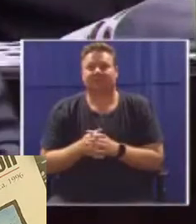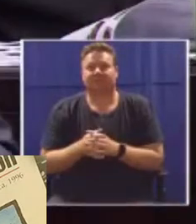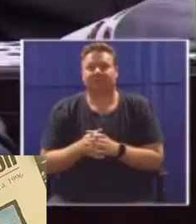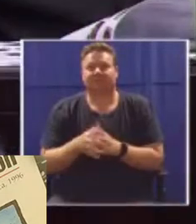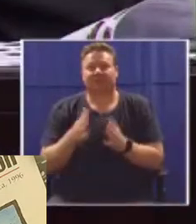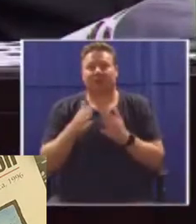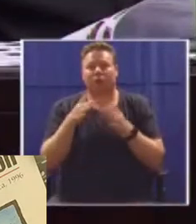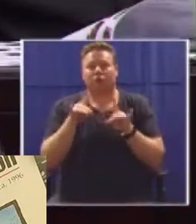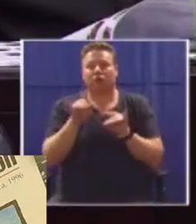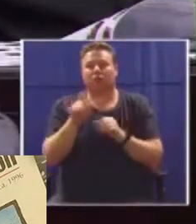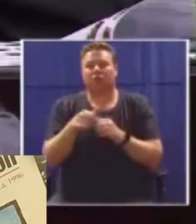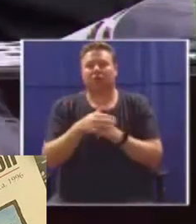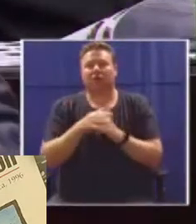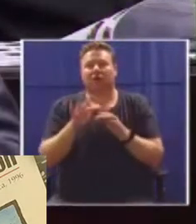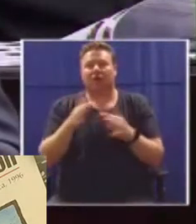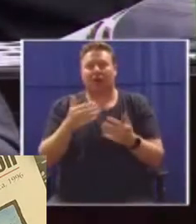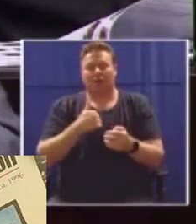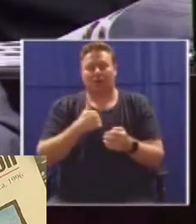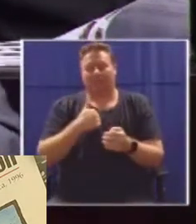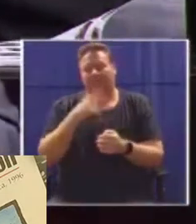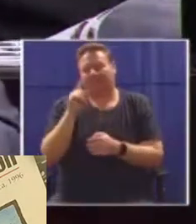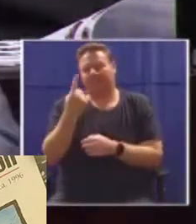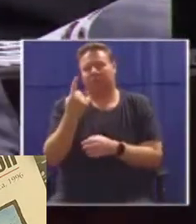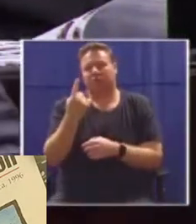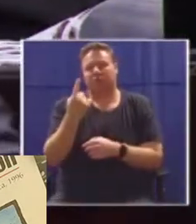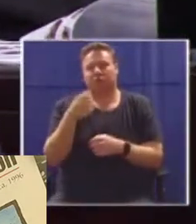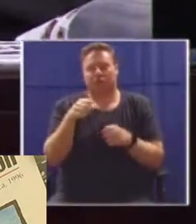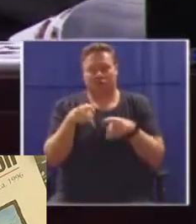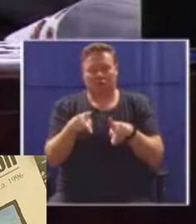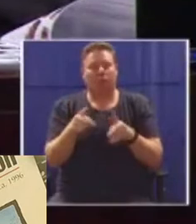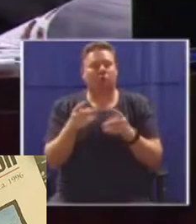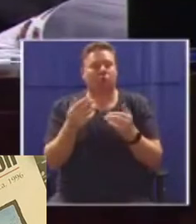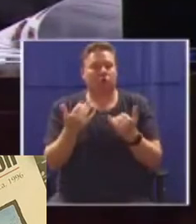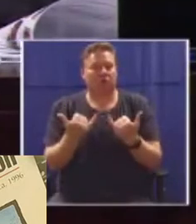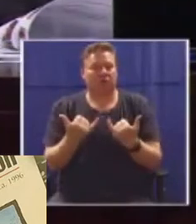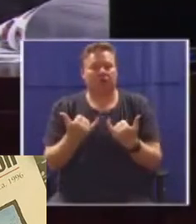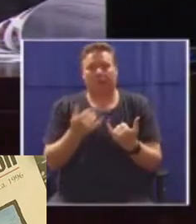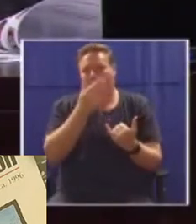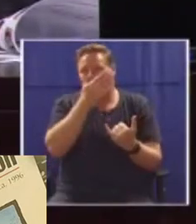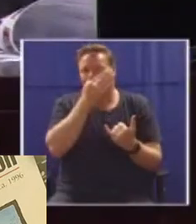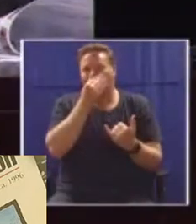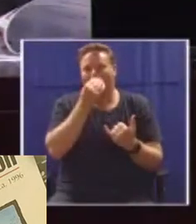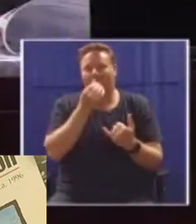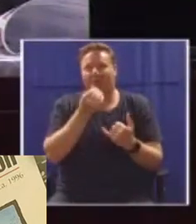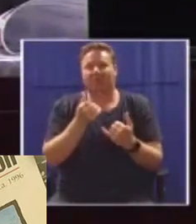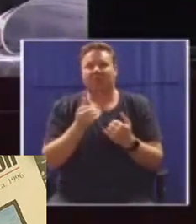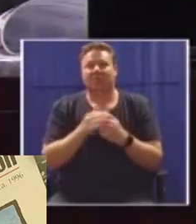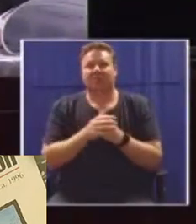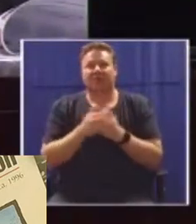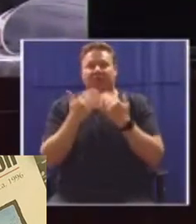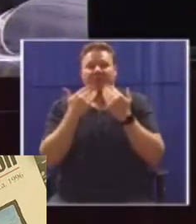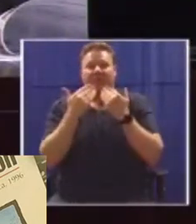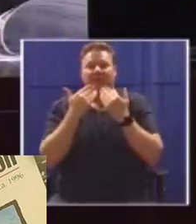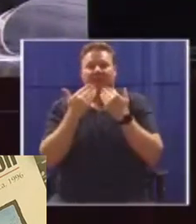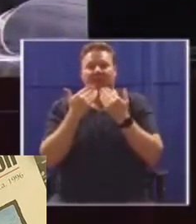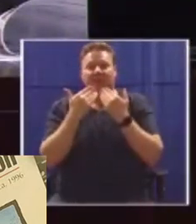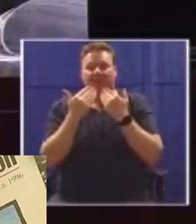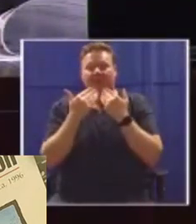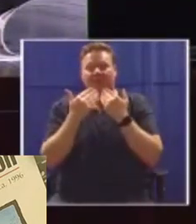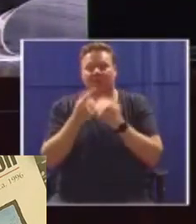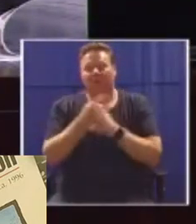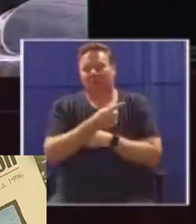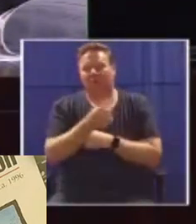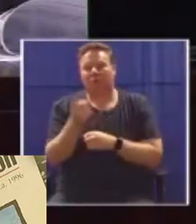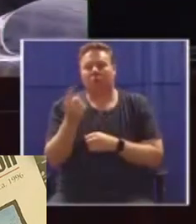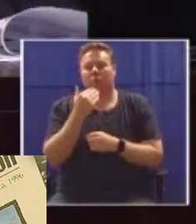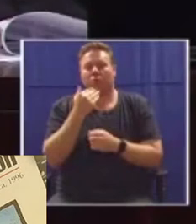House Chairperson, allow me first of all to take this opportunity of thanking those who